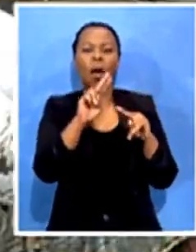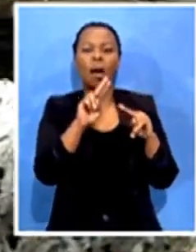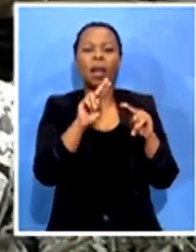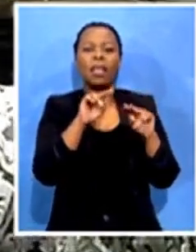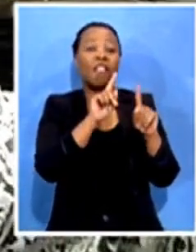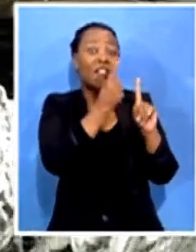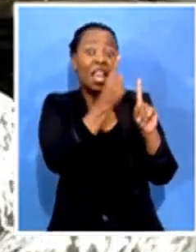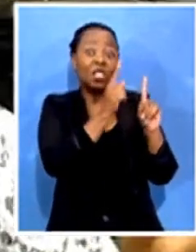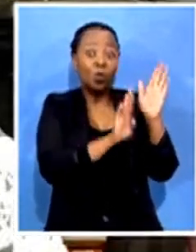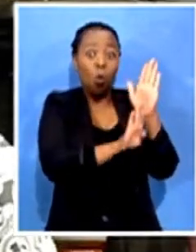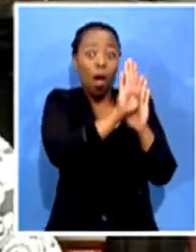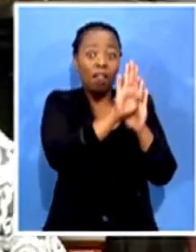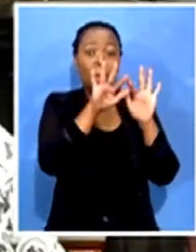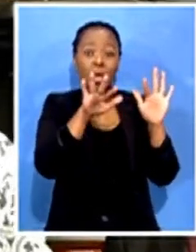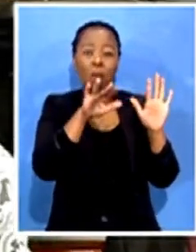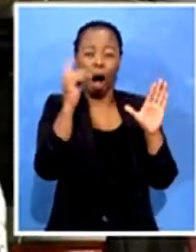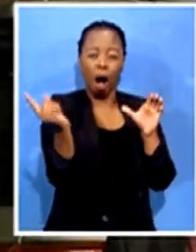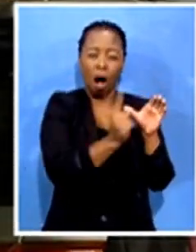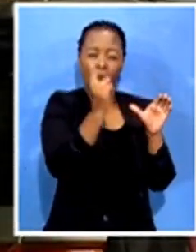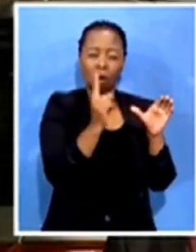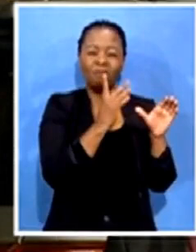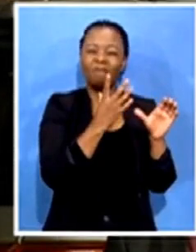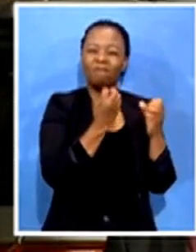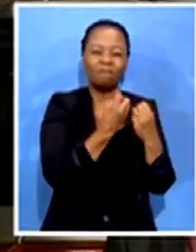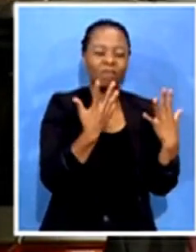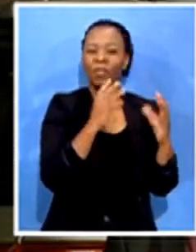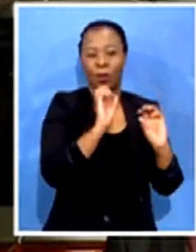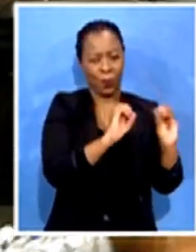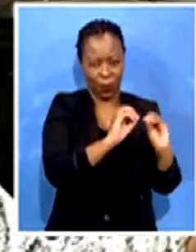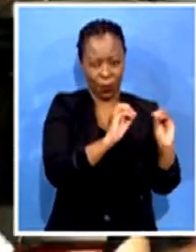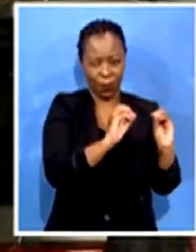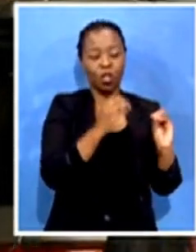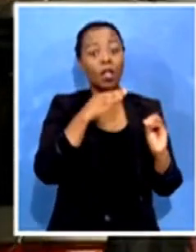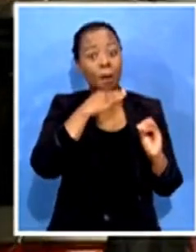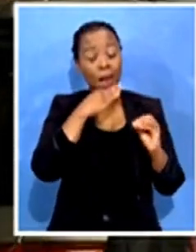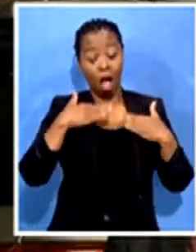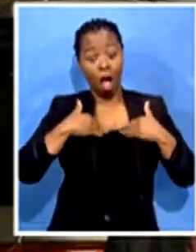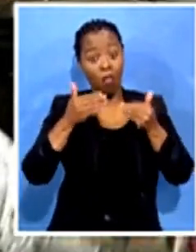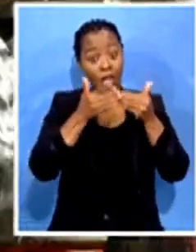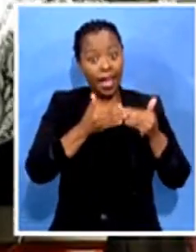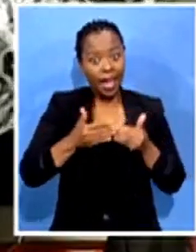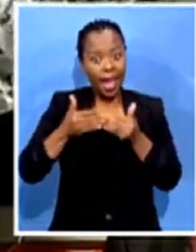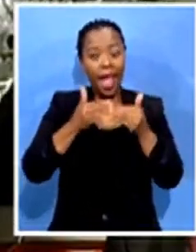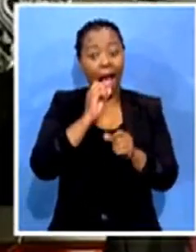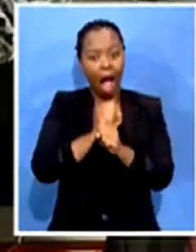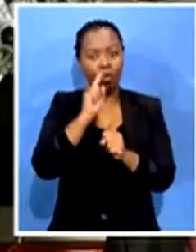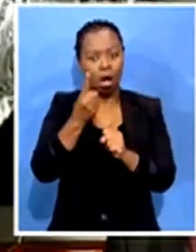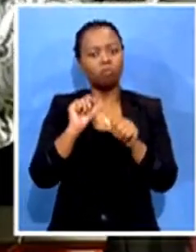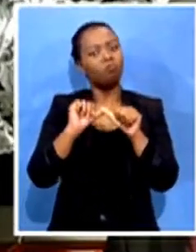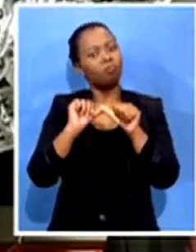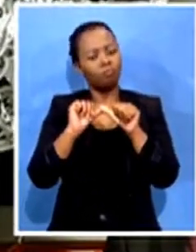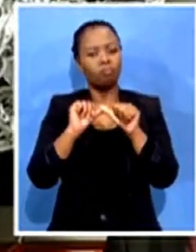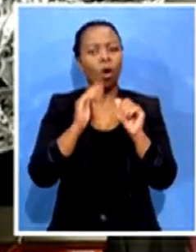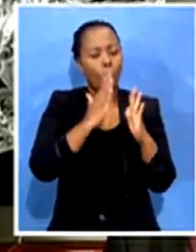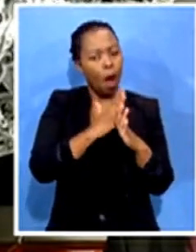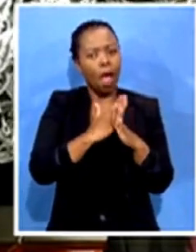our healthcare system was able to cope in Gauteng with the first wave. We never reached a point